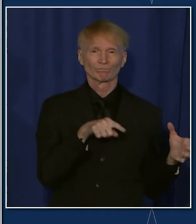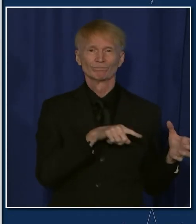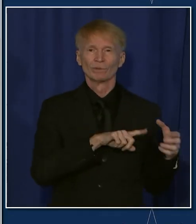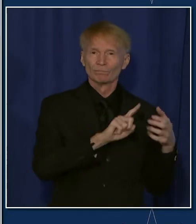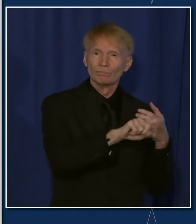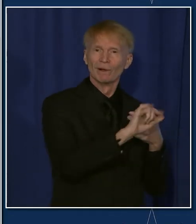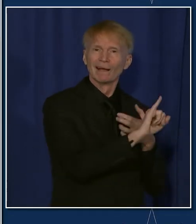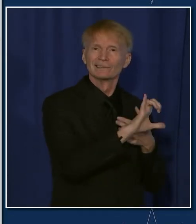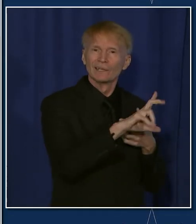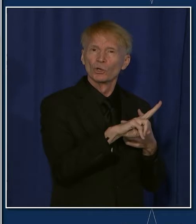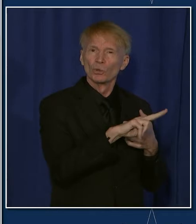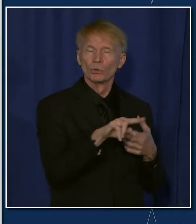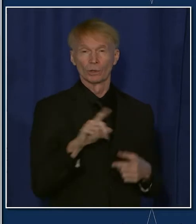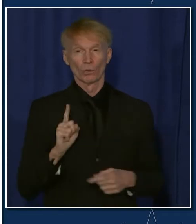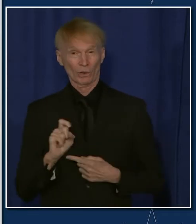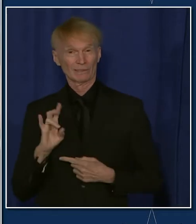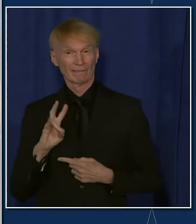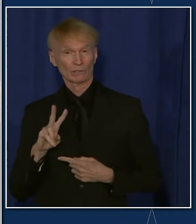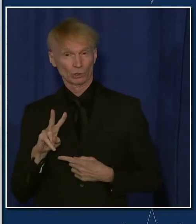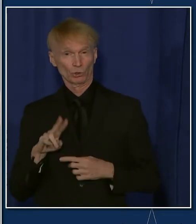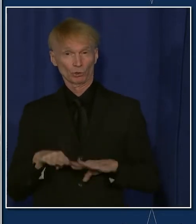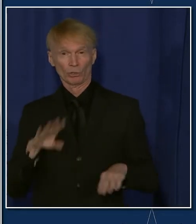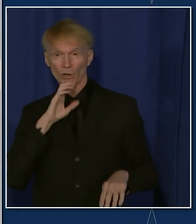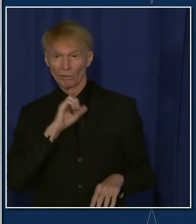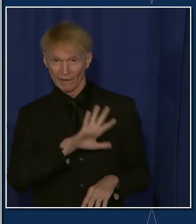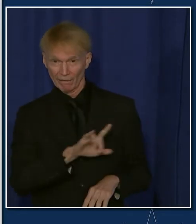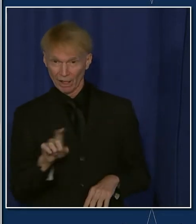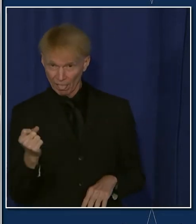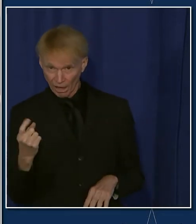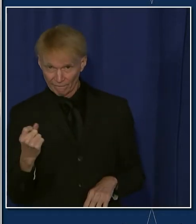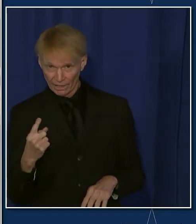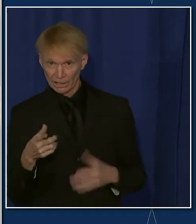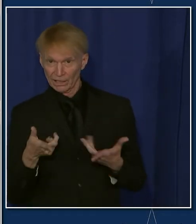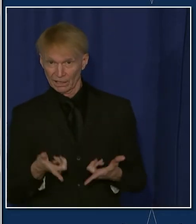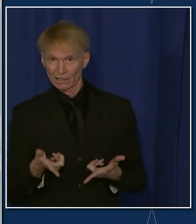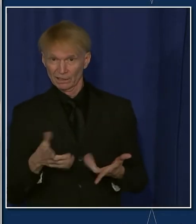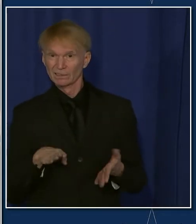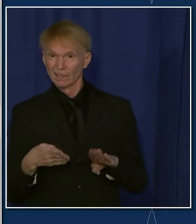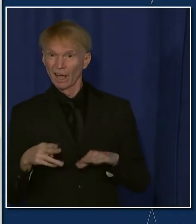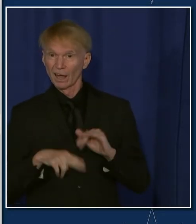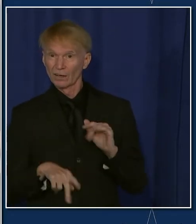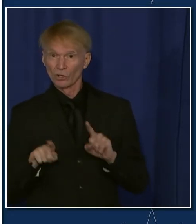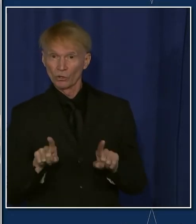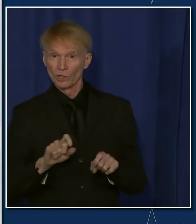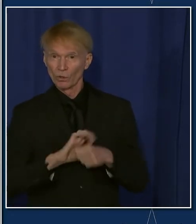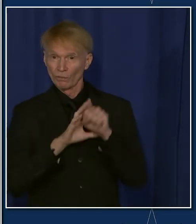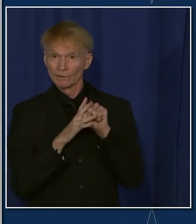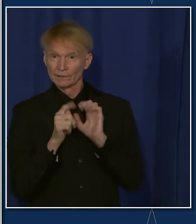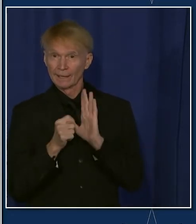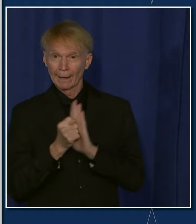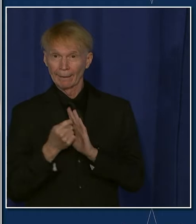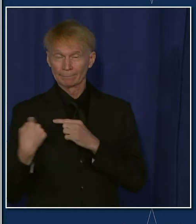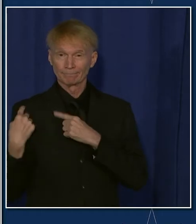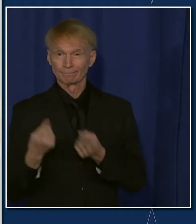and 172 children ages 5 to 11 that have died in this pandemic.